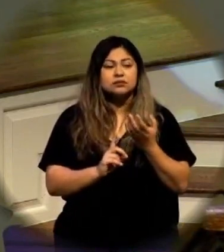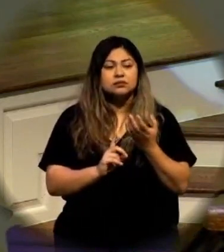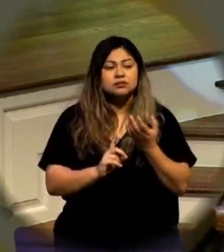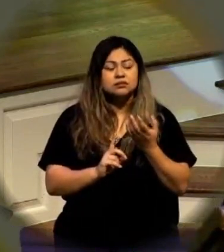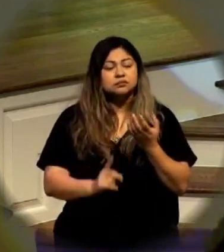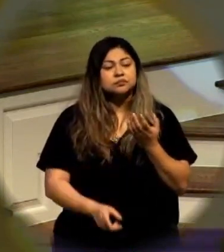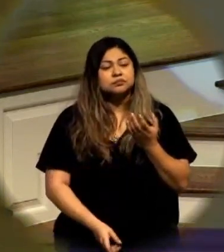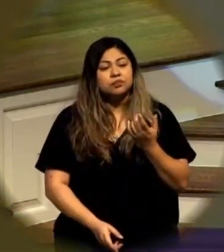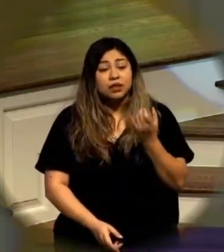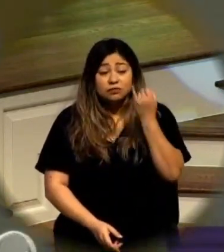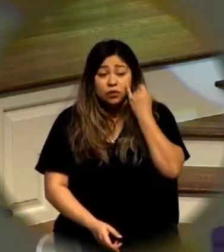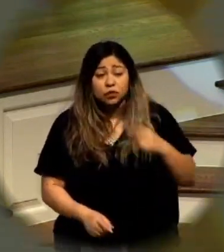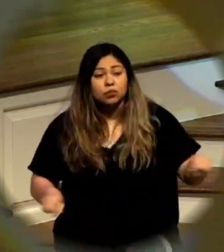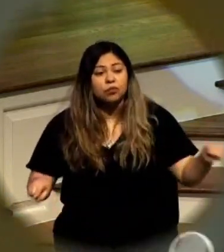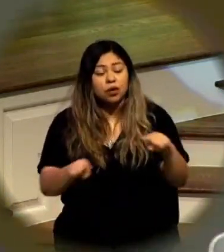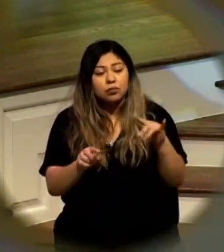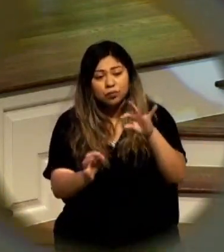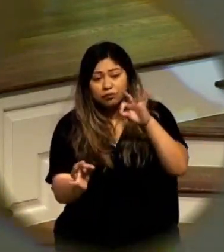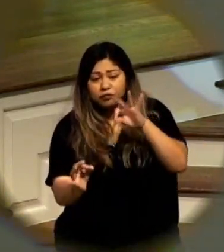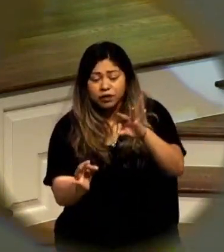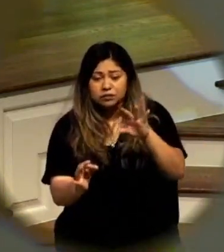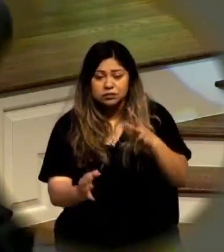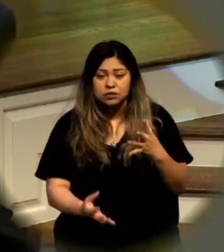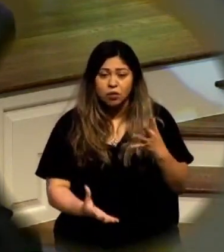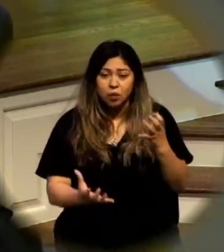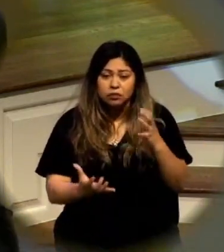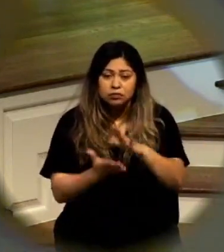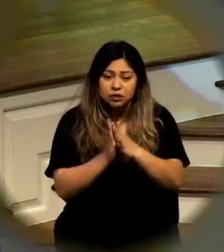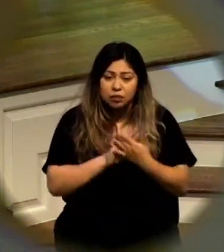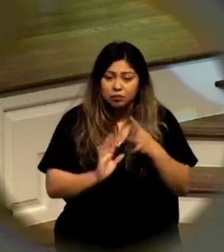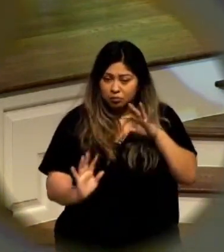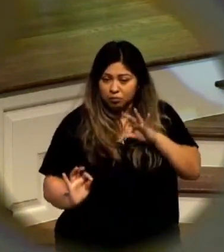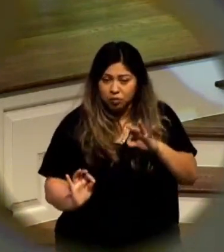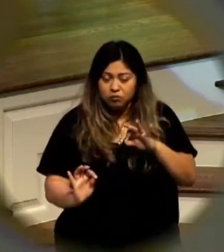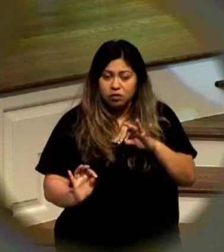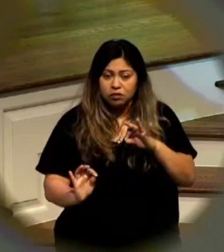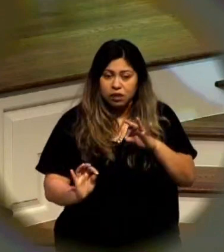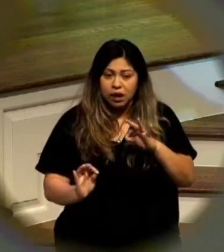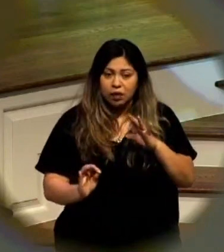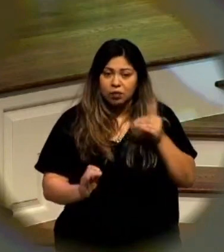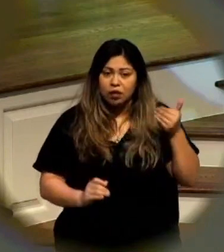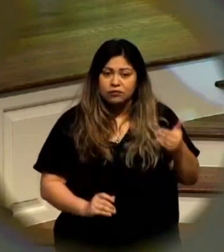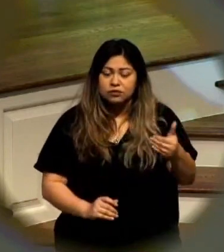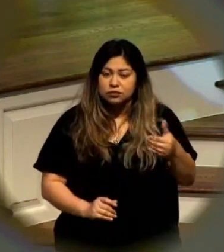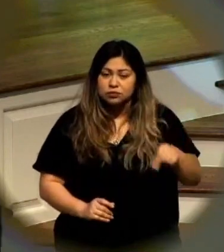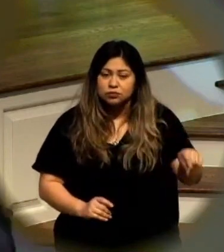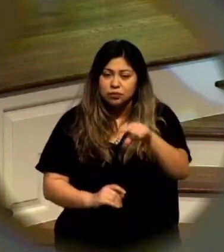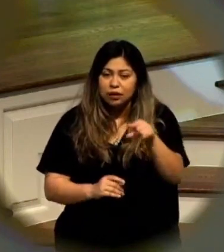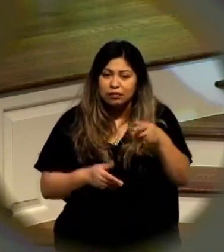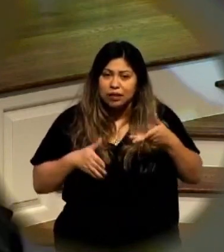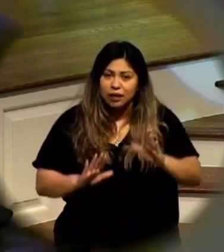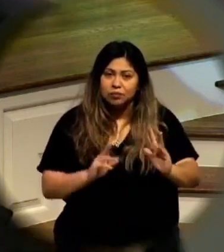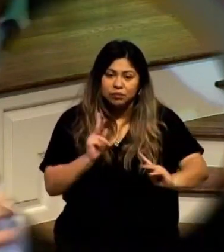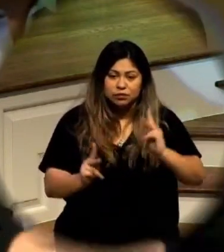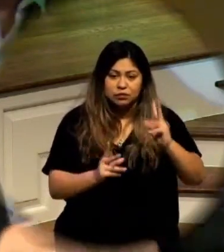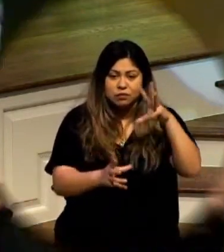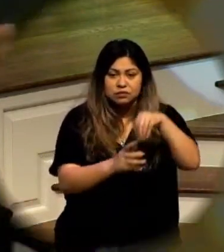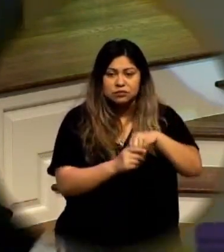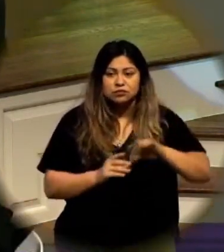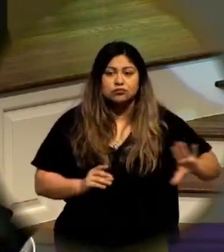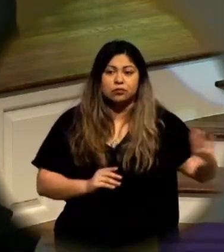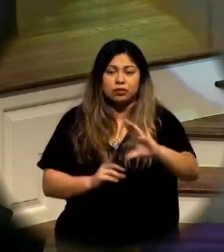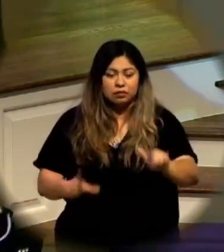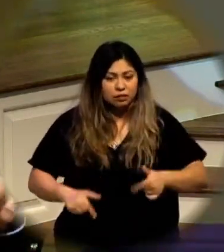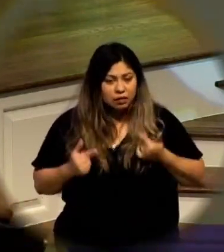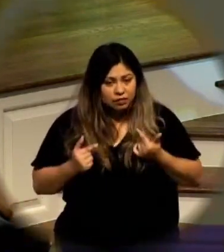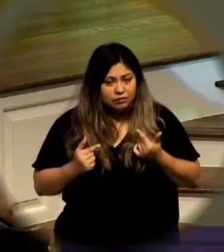on your own and you want them to be perfect, how often do you let other people participate in your life? We talk a lot about community